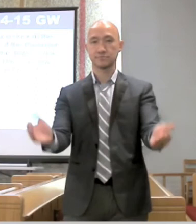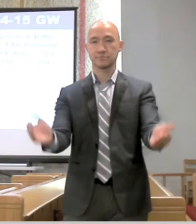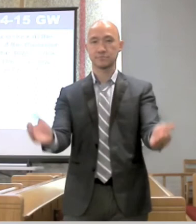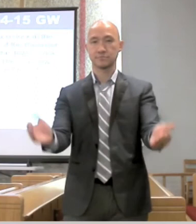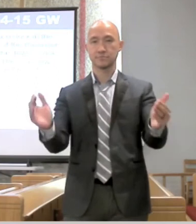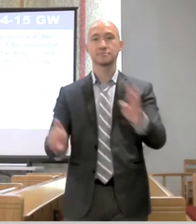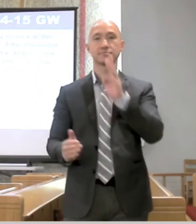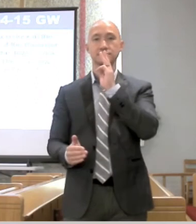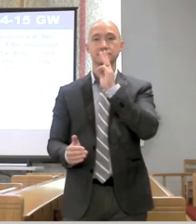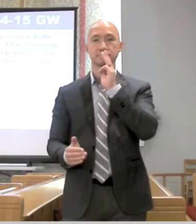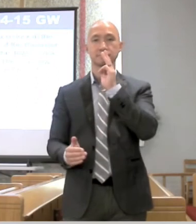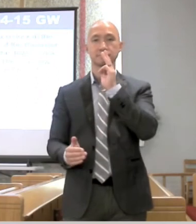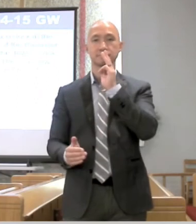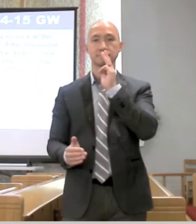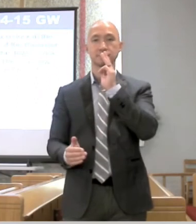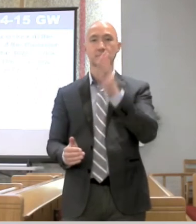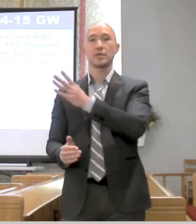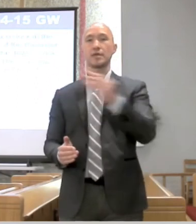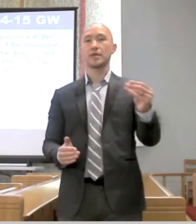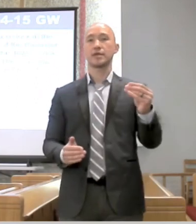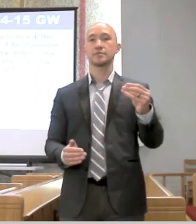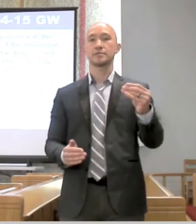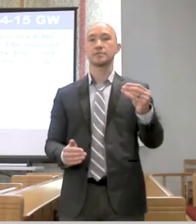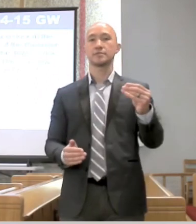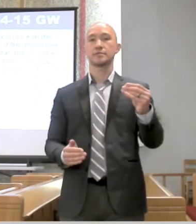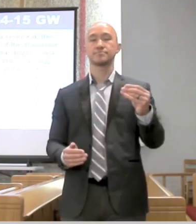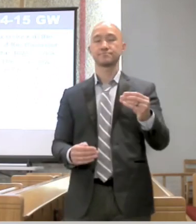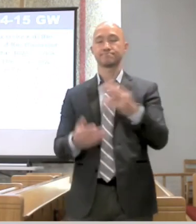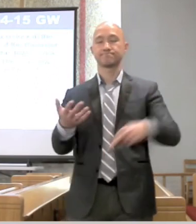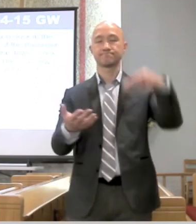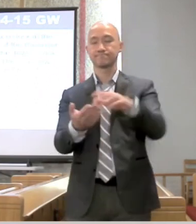his blood be on us and our children.